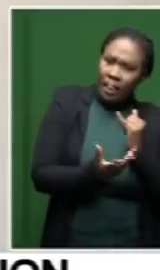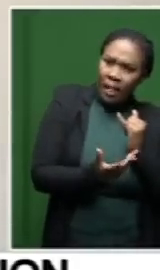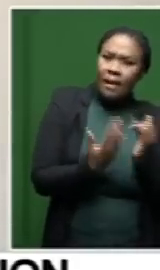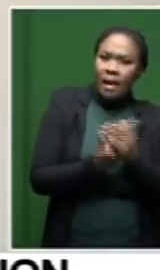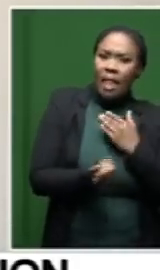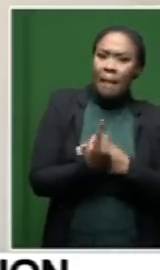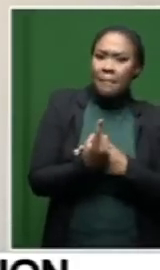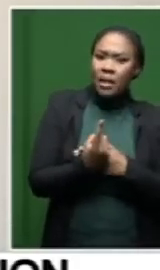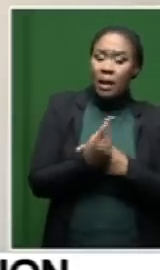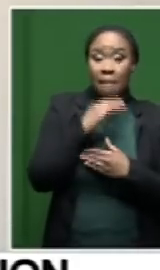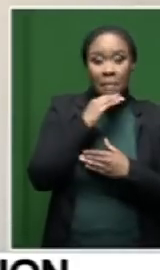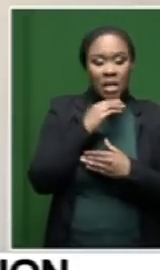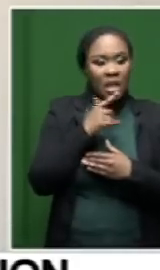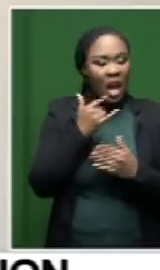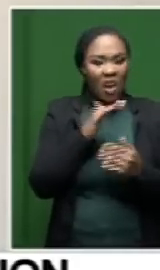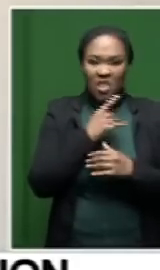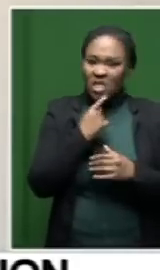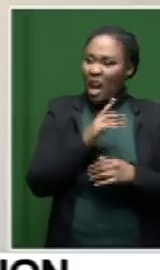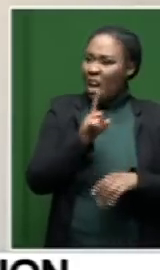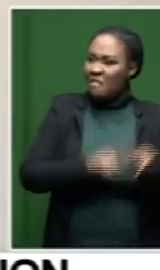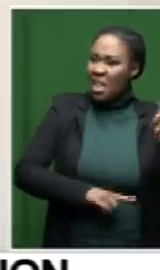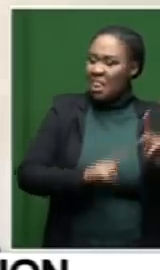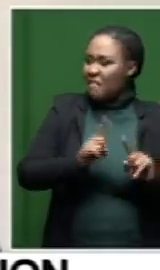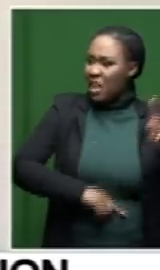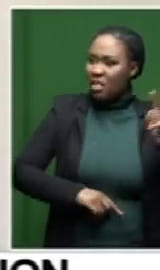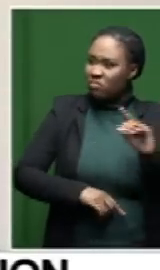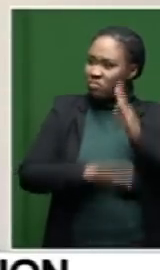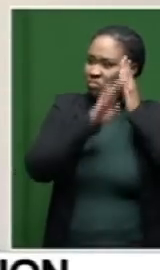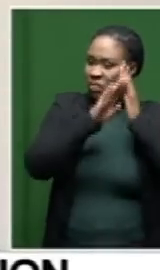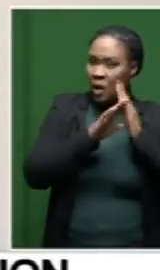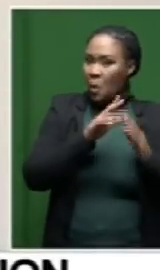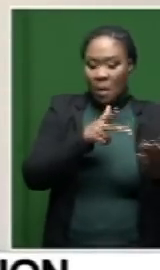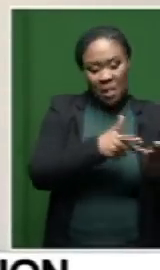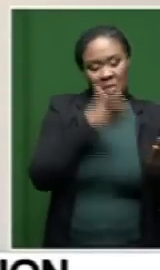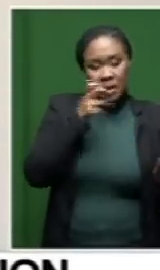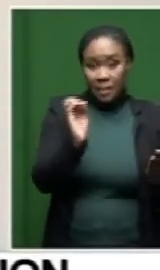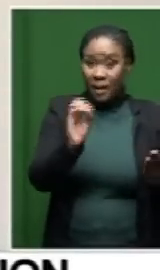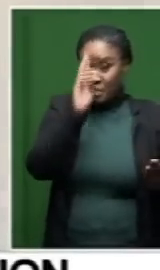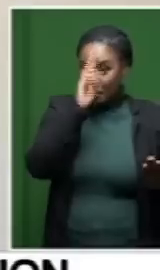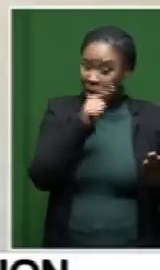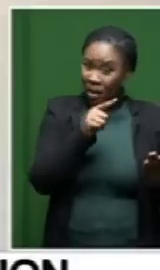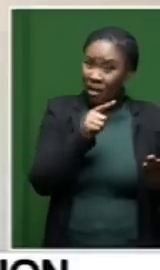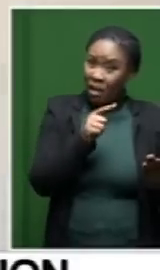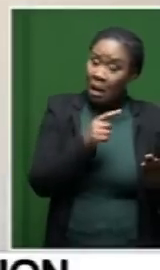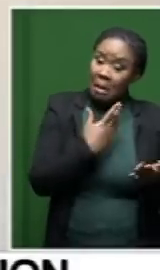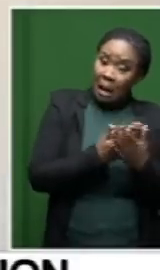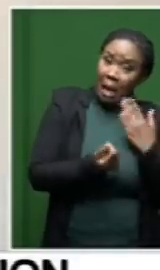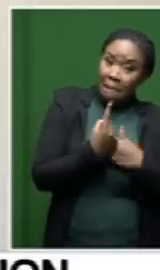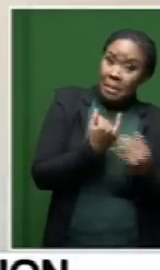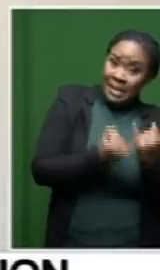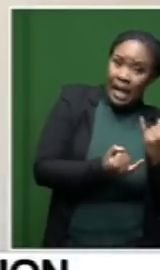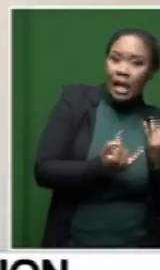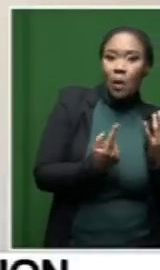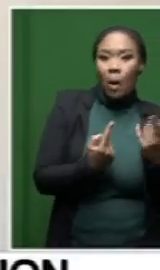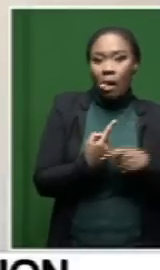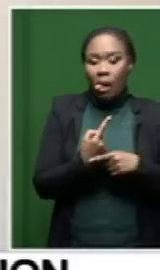two. But you don't judge the failure or success of a commission of inquiry as large as this by one or two mistakes.